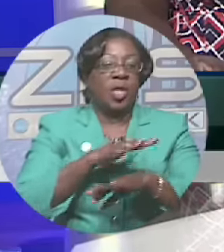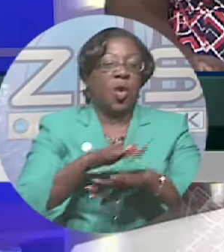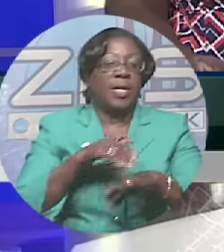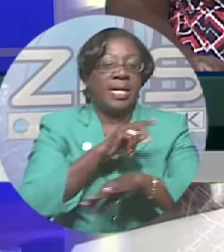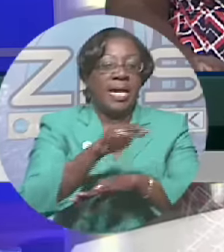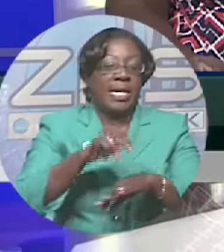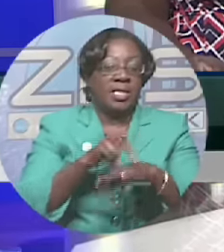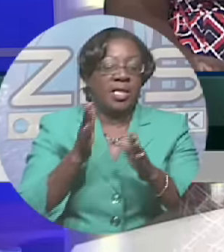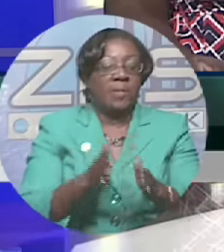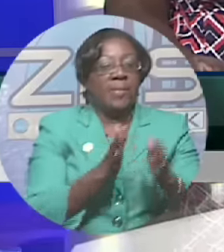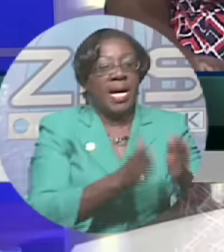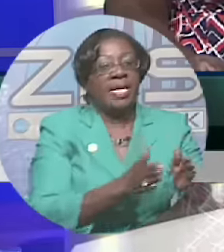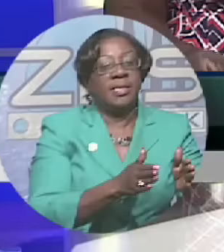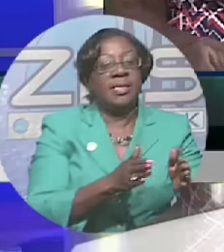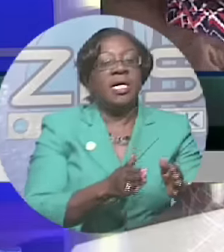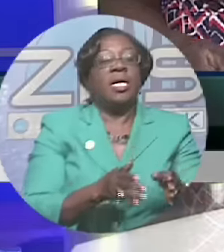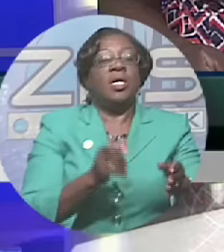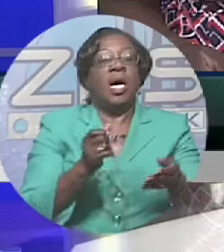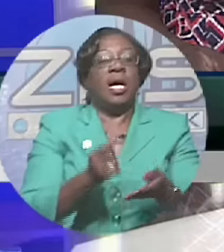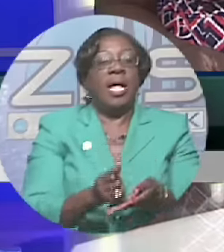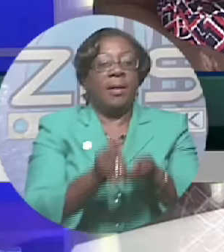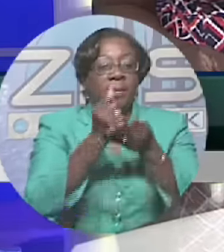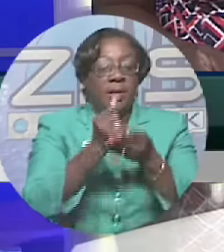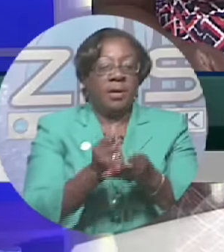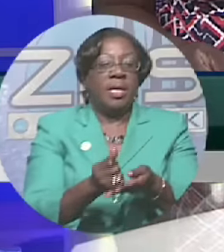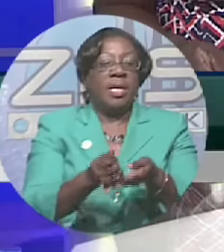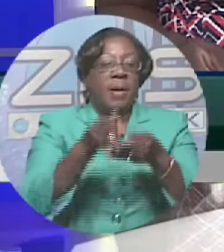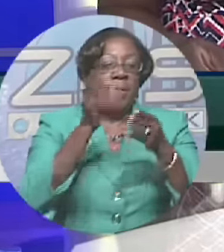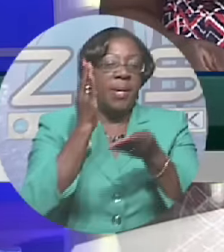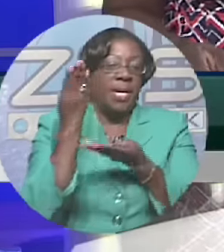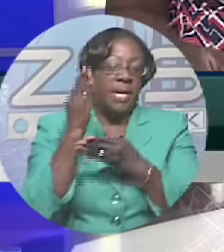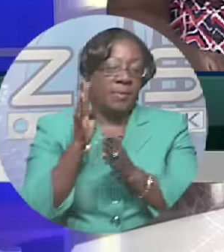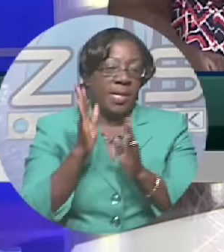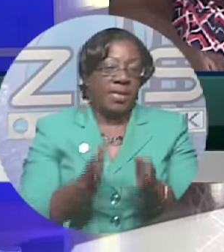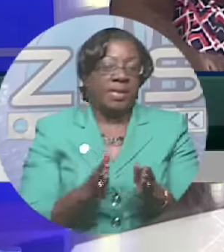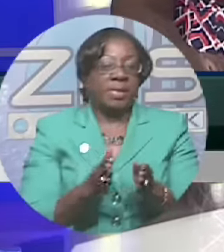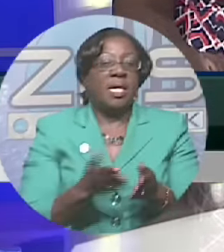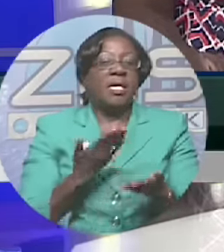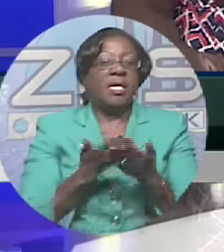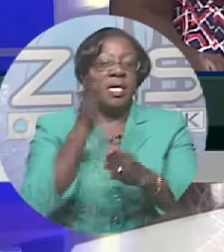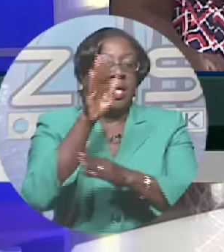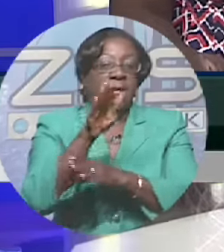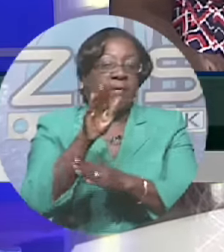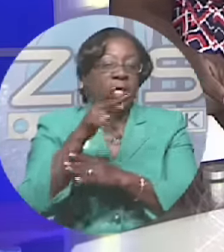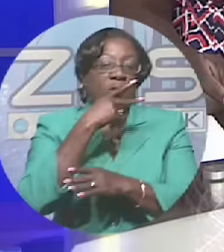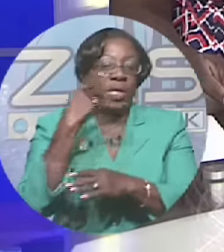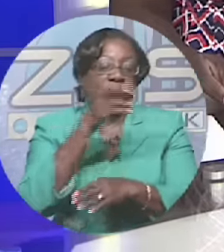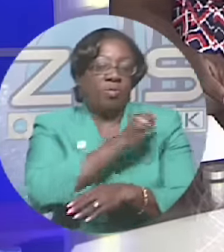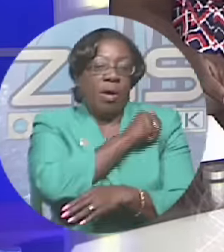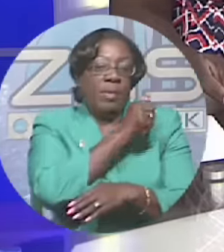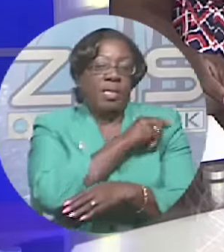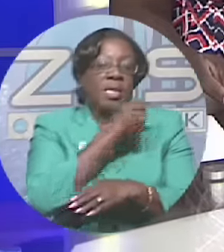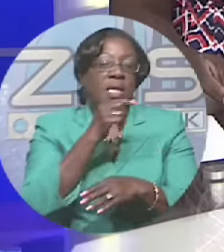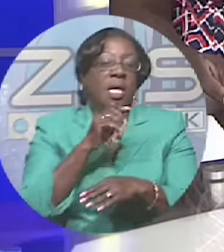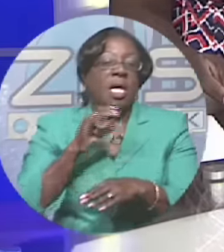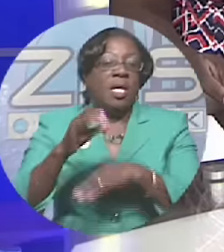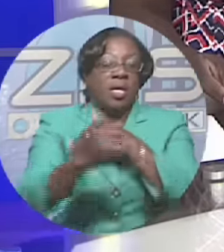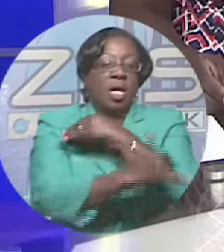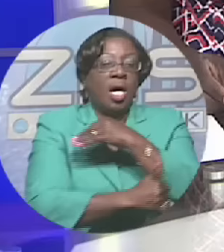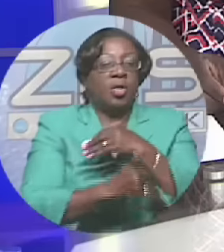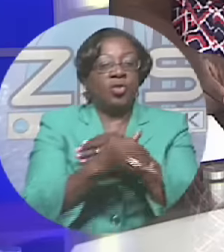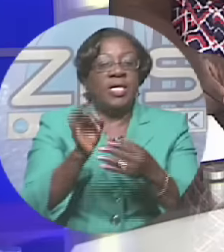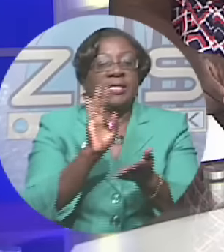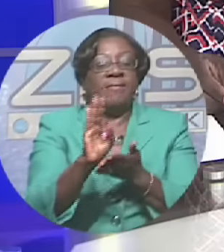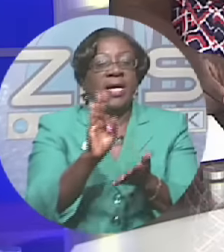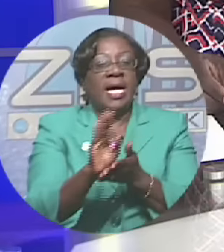the needs of hurting Bahamians. Good evening, everyone. I'm Keishla Adderley. And good evening. I'm Charisma Robinson. The country's financial